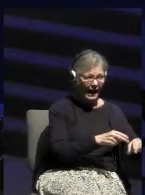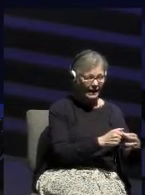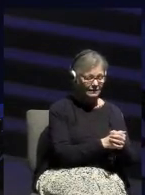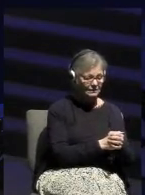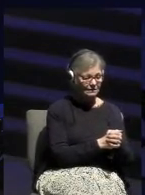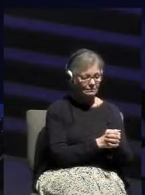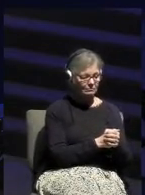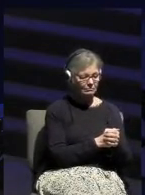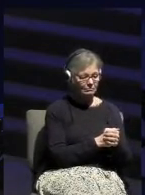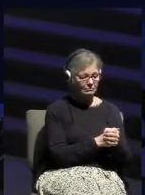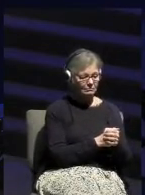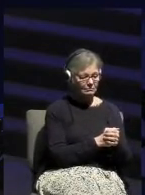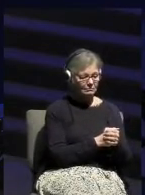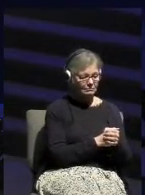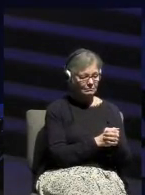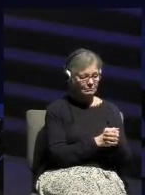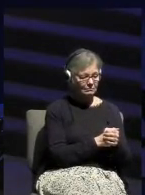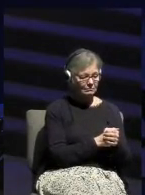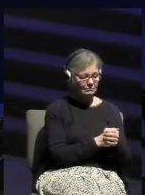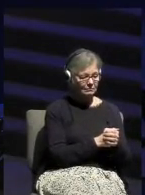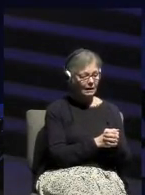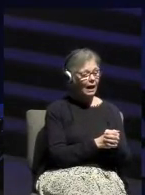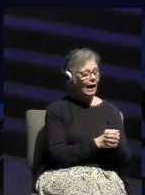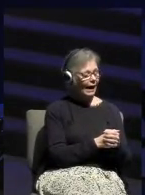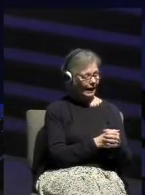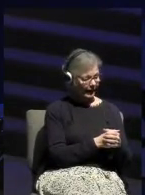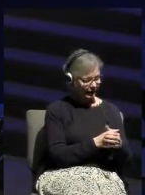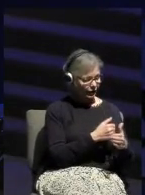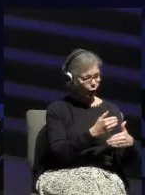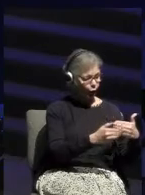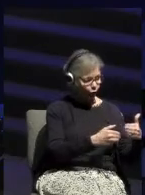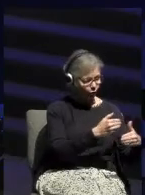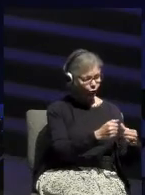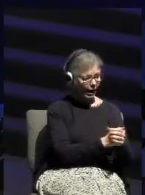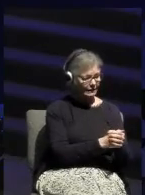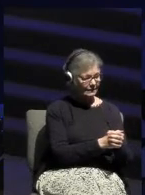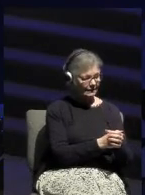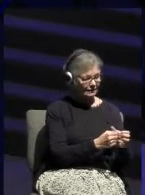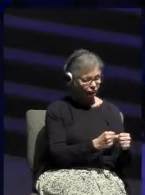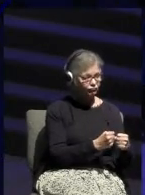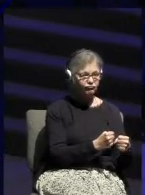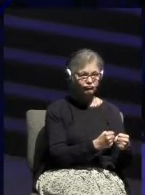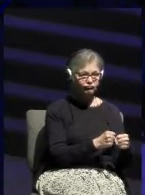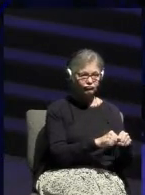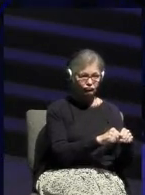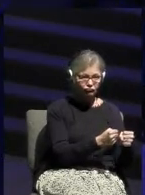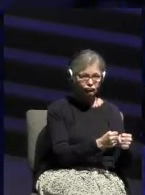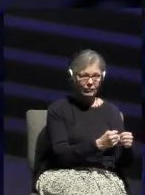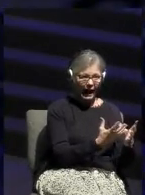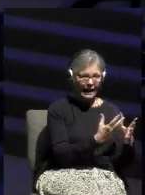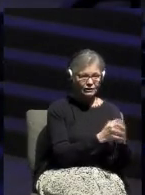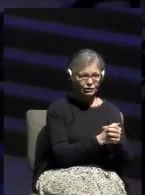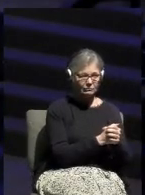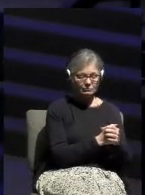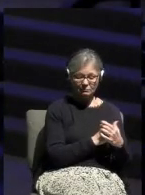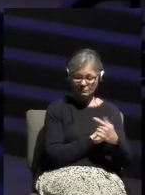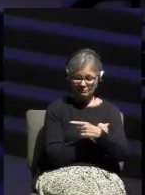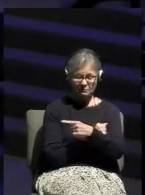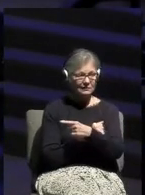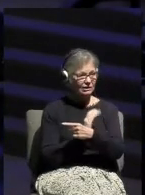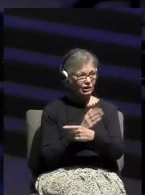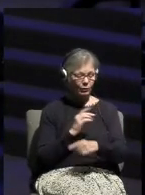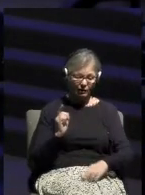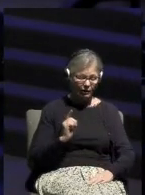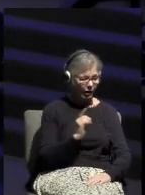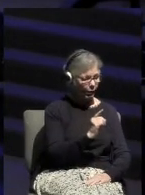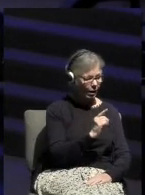and allow those eggs to go through the process of hatching. And so she will